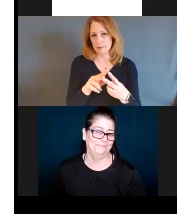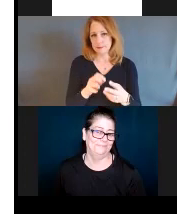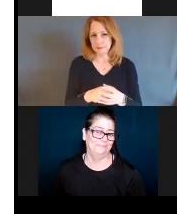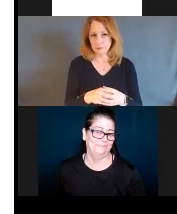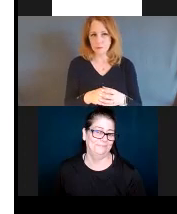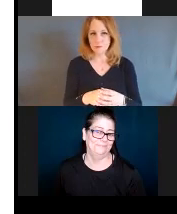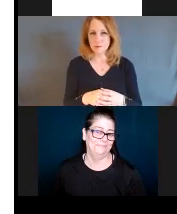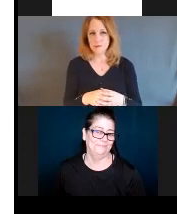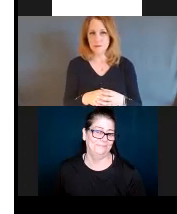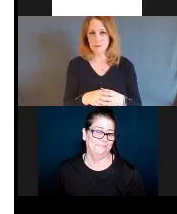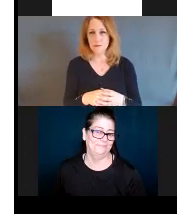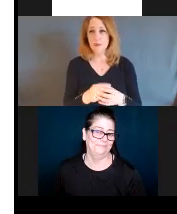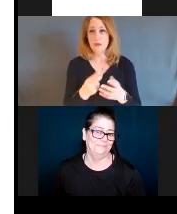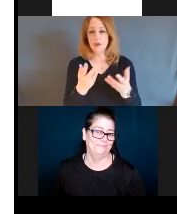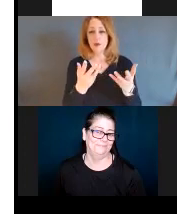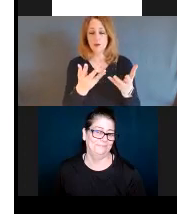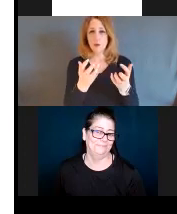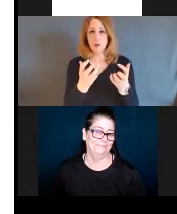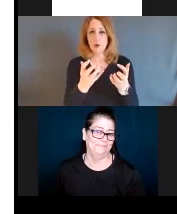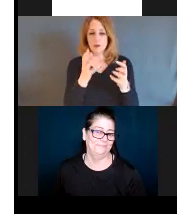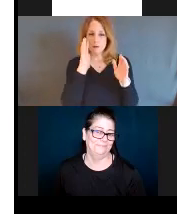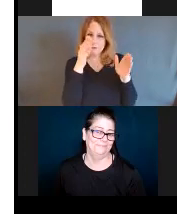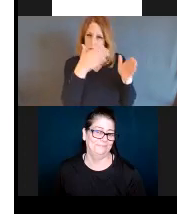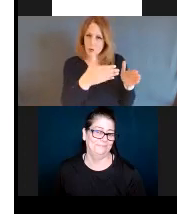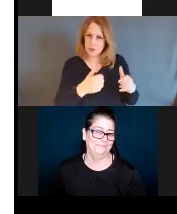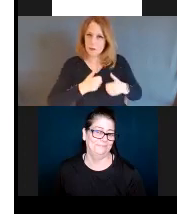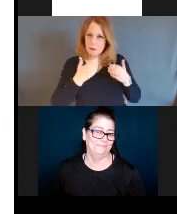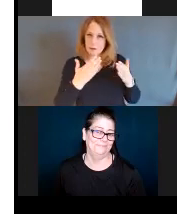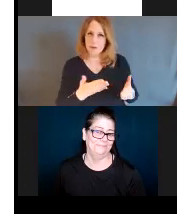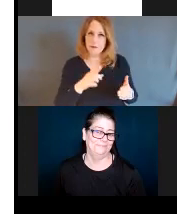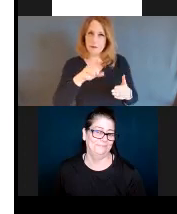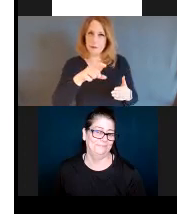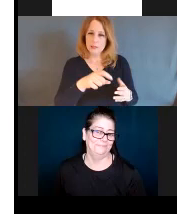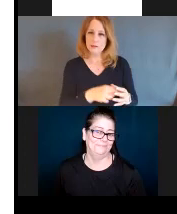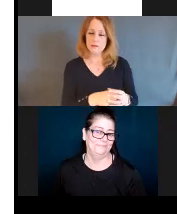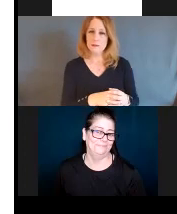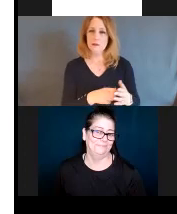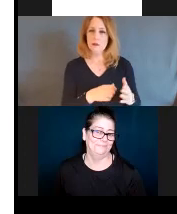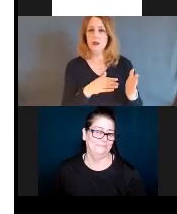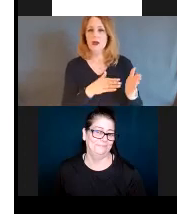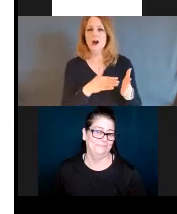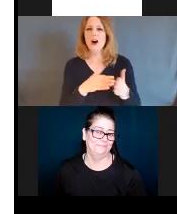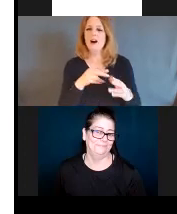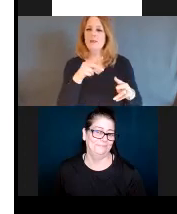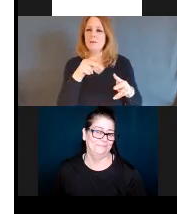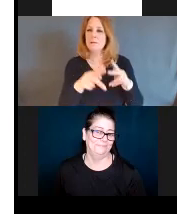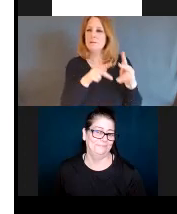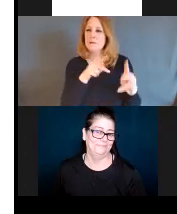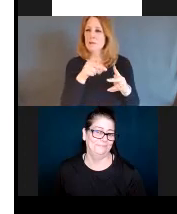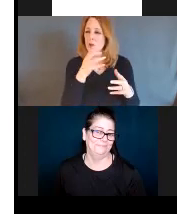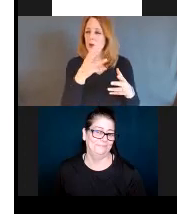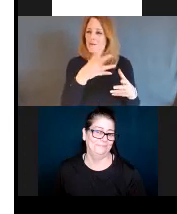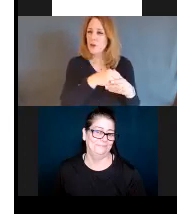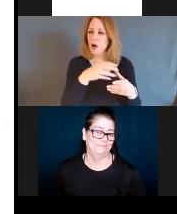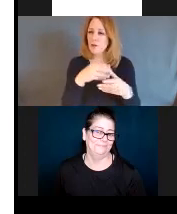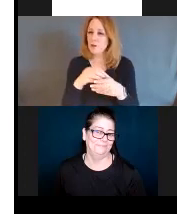want to maintain the focus on the survivor's needs. Often, folks involved with the